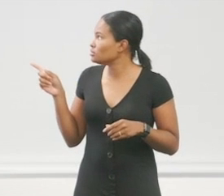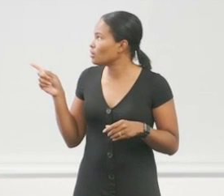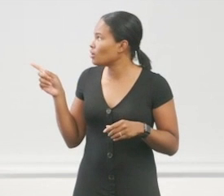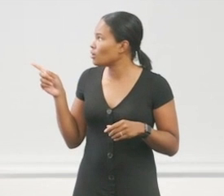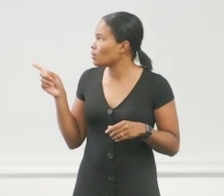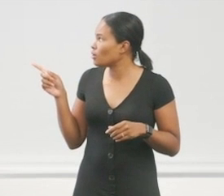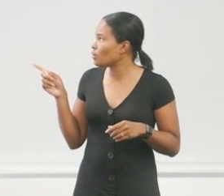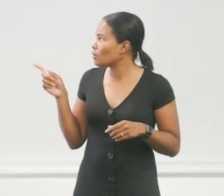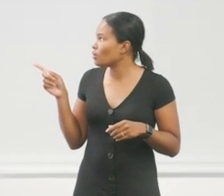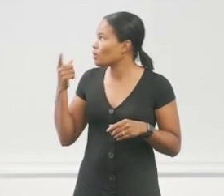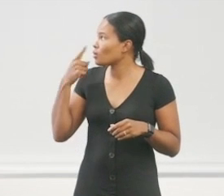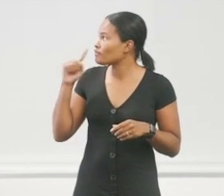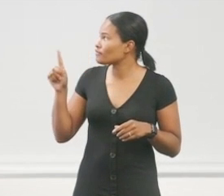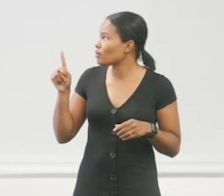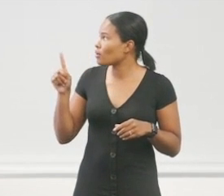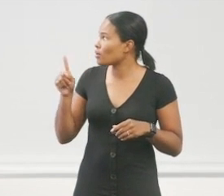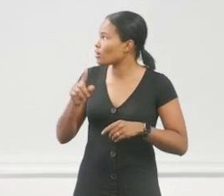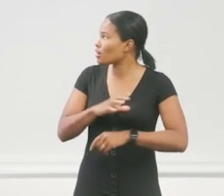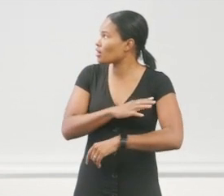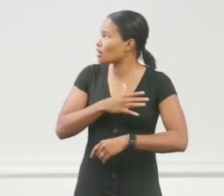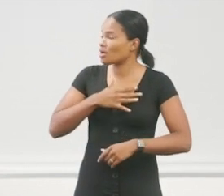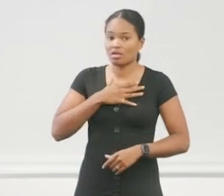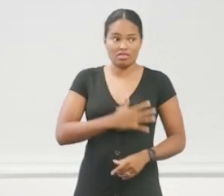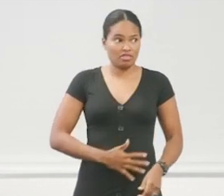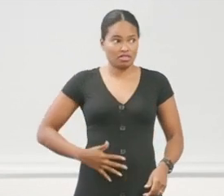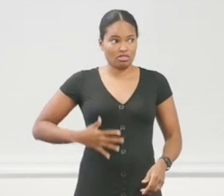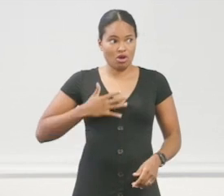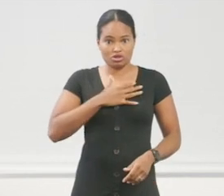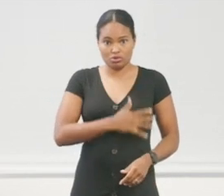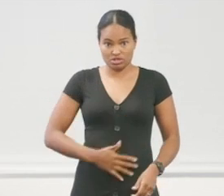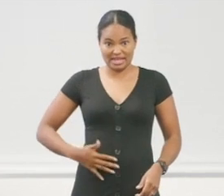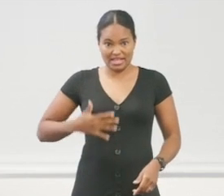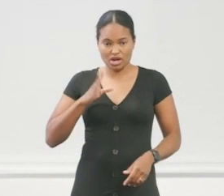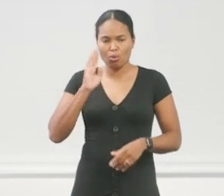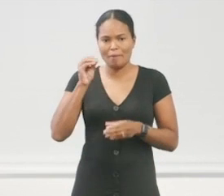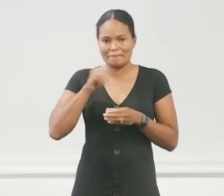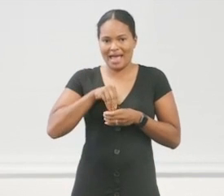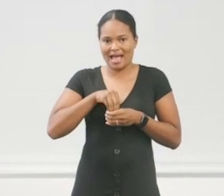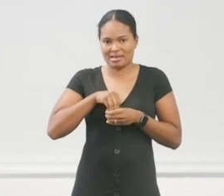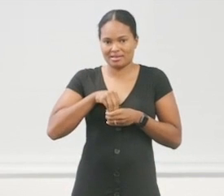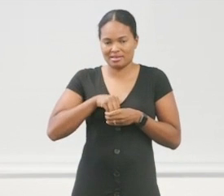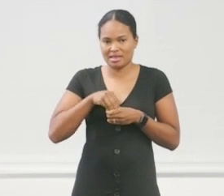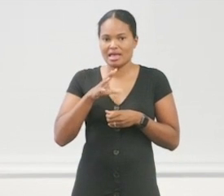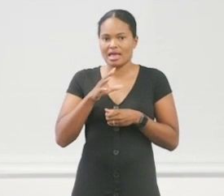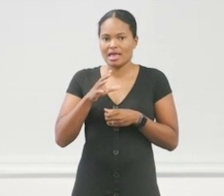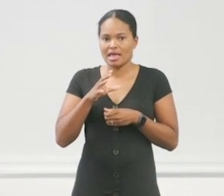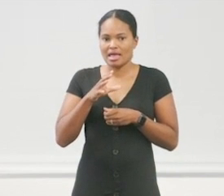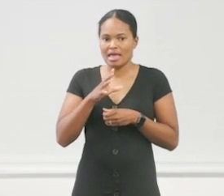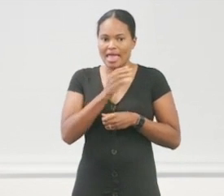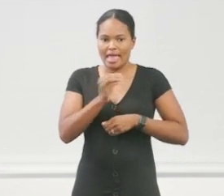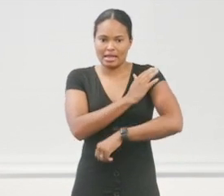the large portion of your body, that's where we would do a lot of packing, and we were focusing on the extremities.